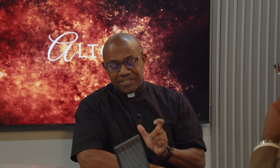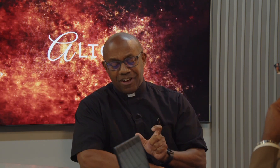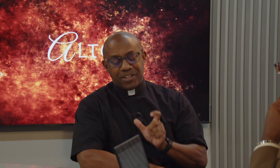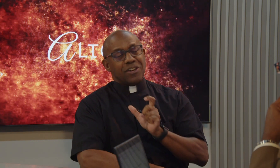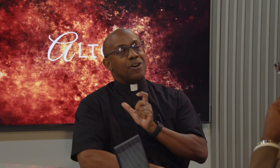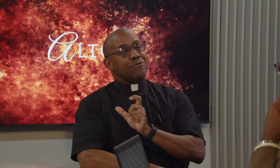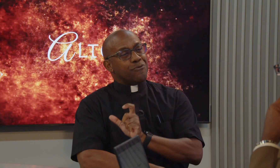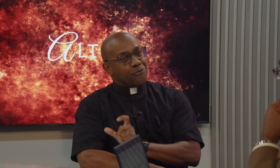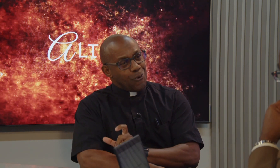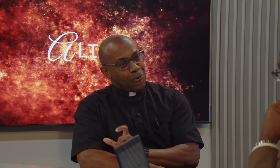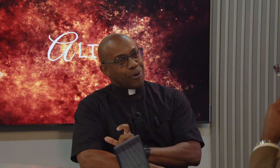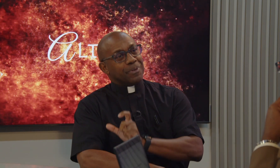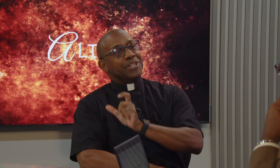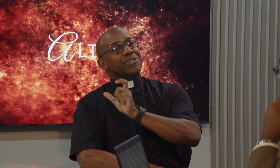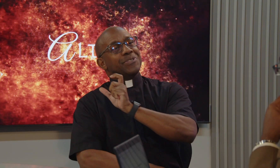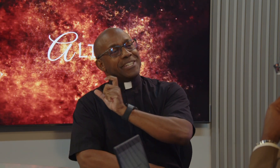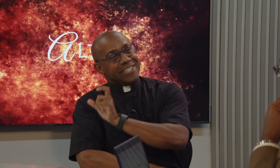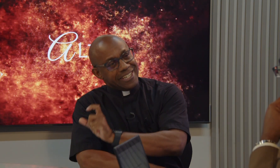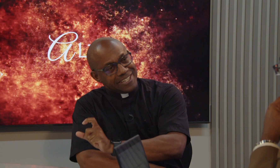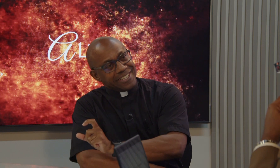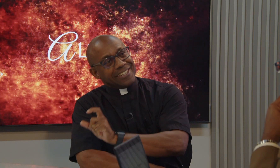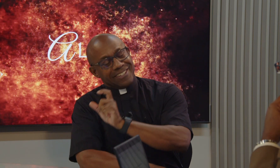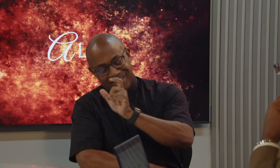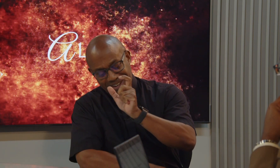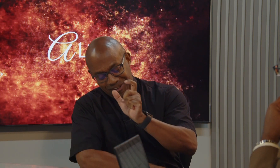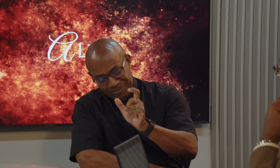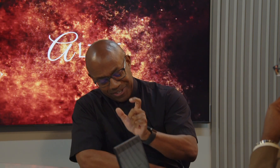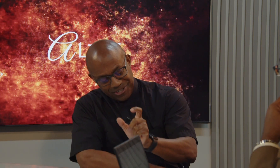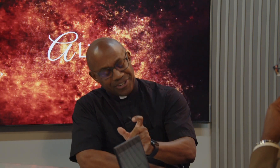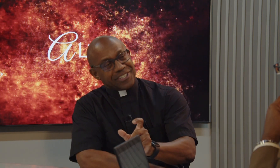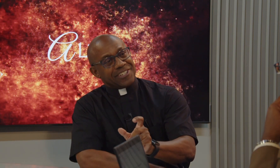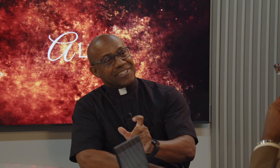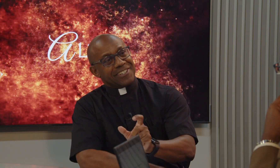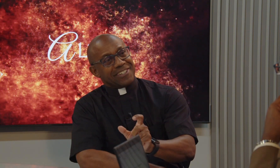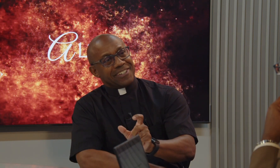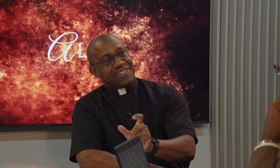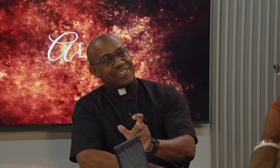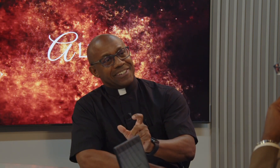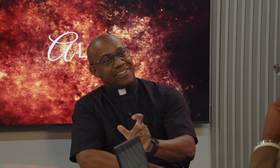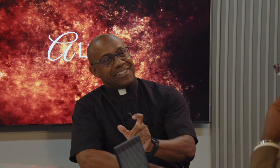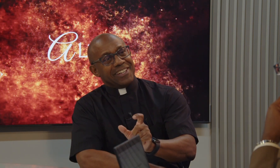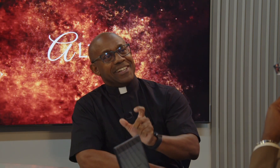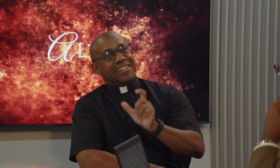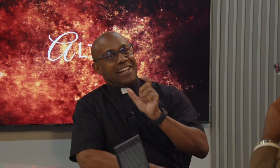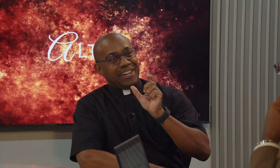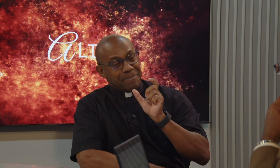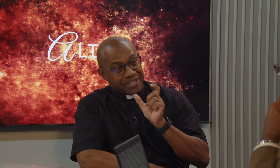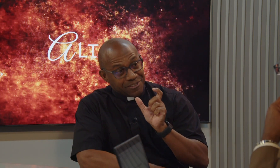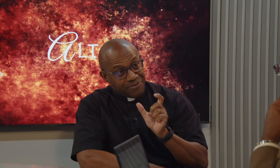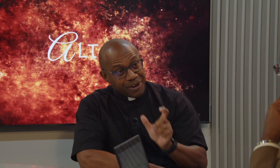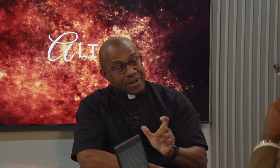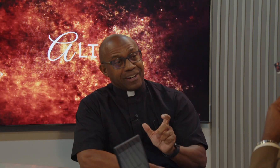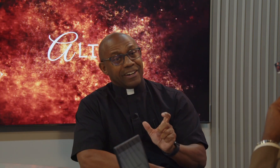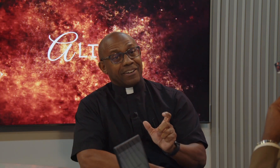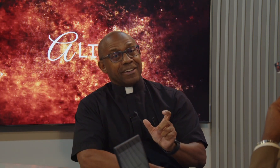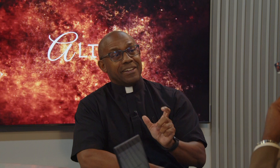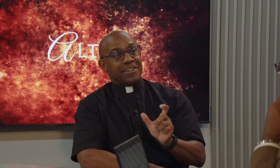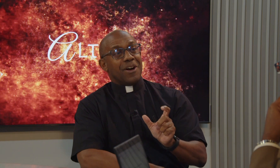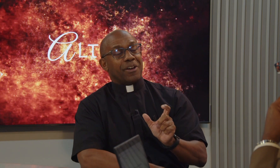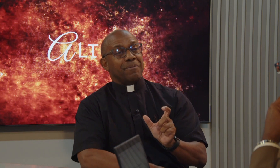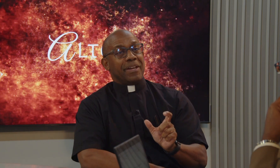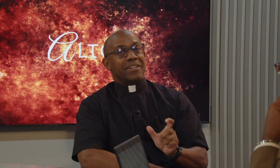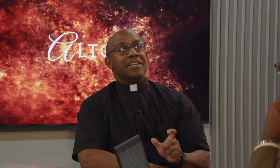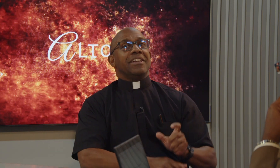does not conform to the teachings of the church. And it makes it very clear